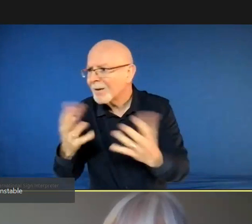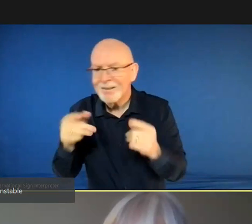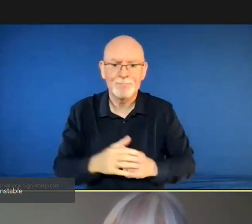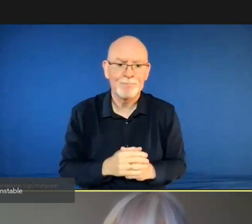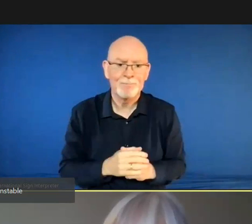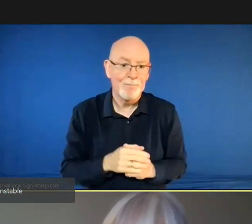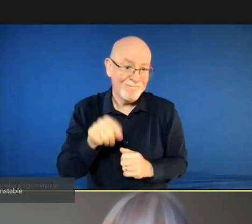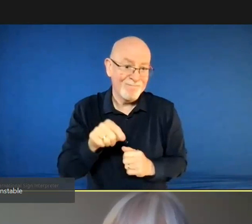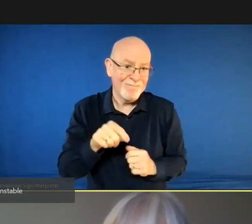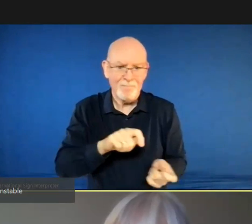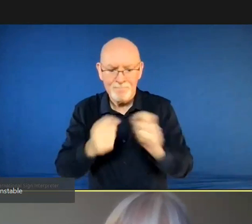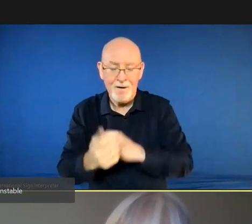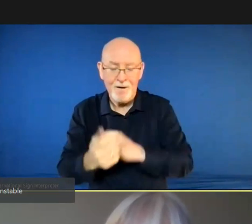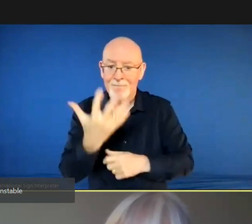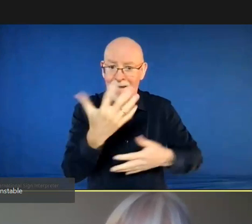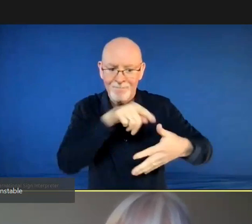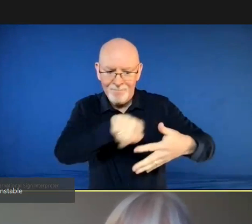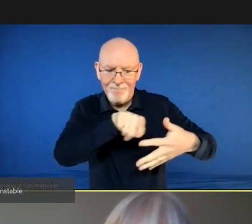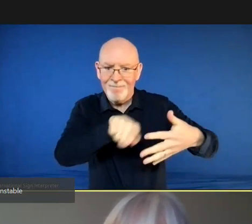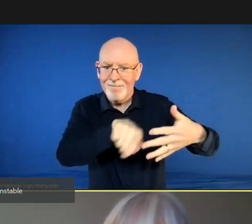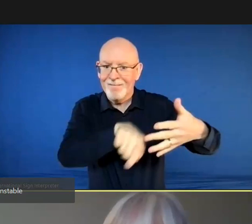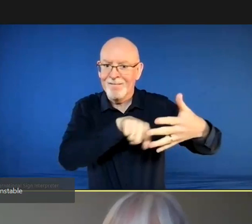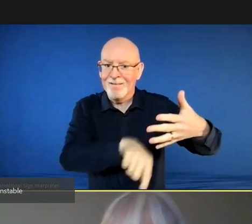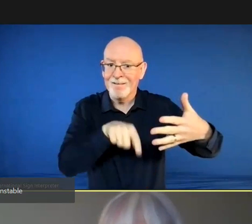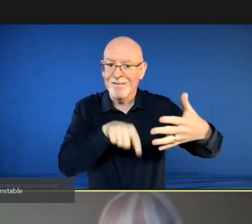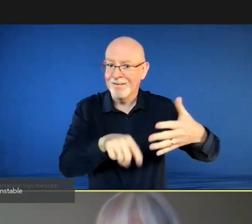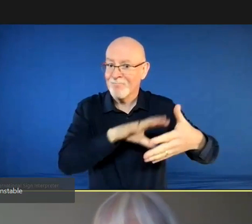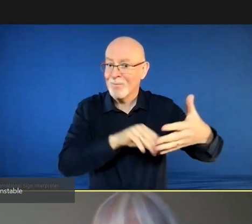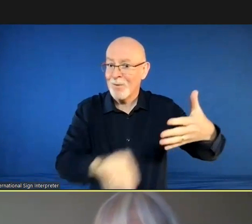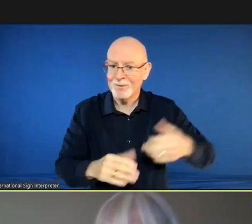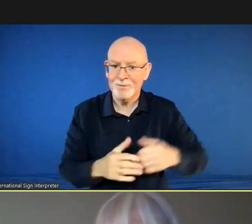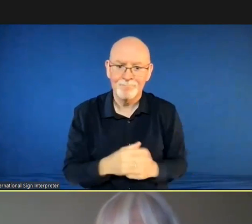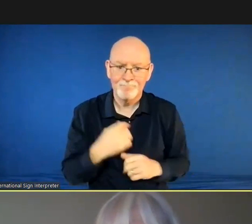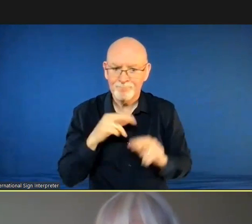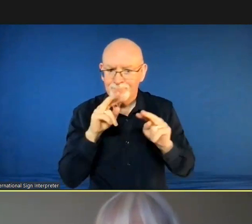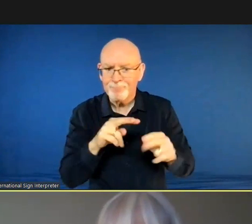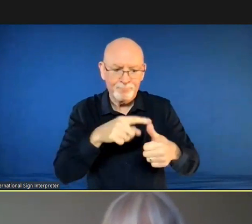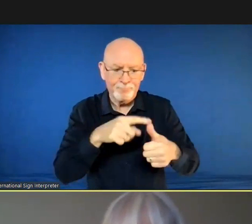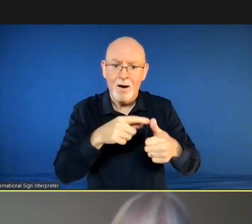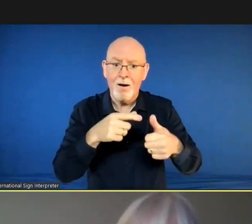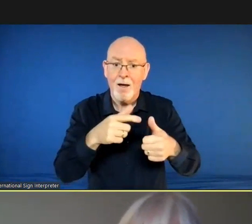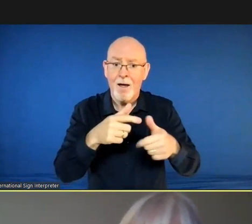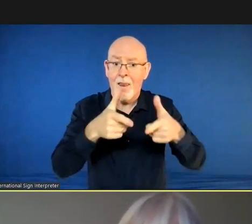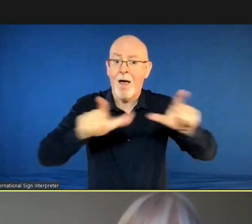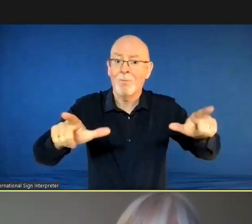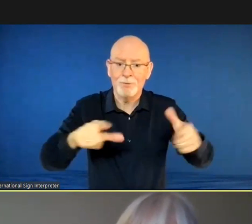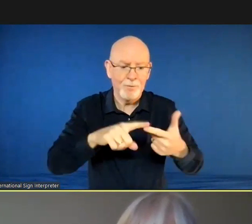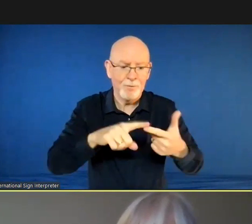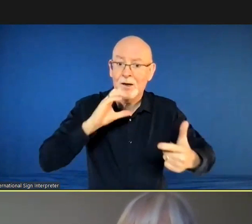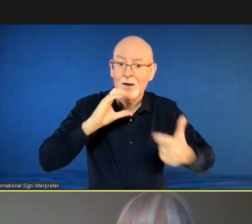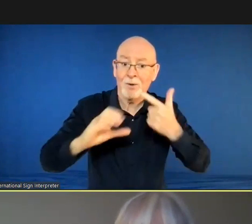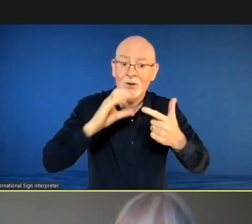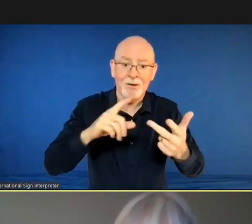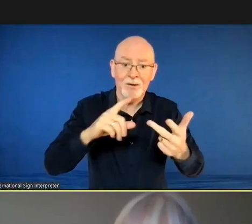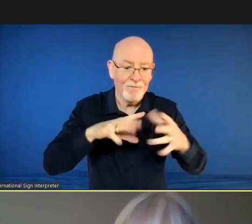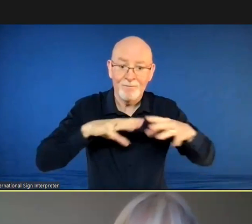we look at language and communication, at families, communities, education and independence. And I'll